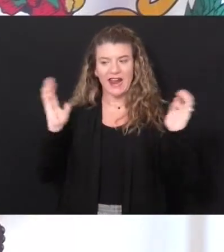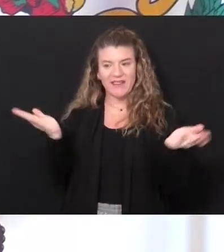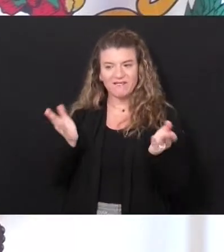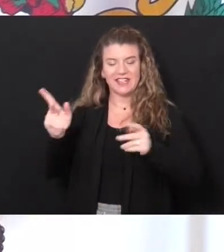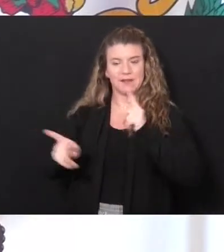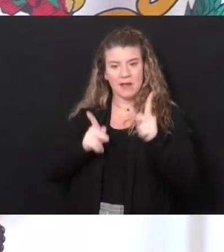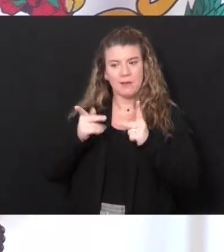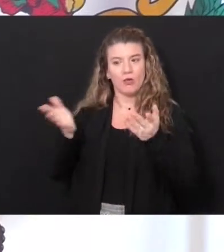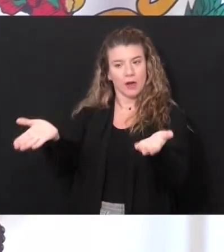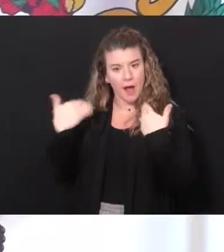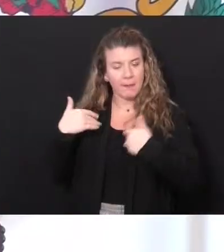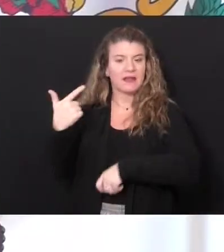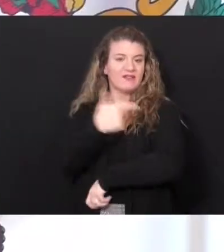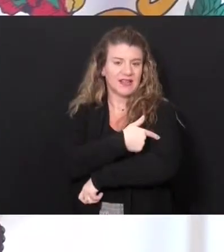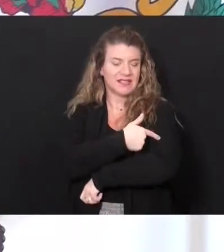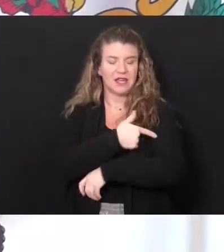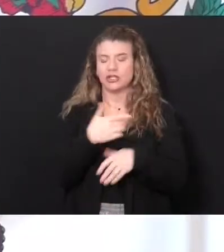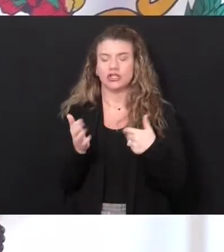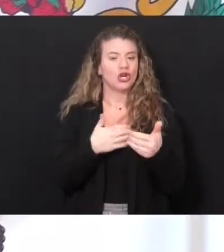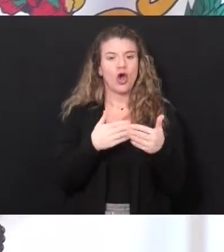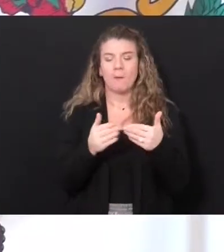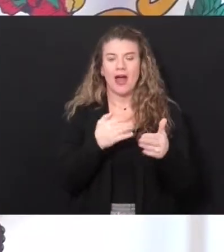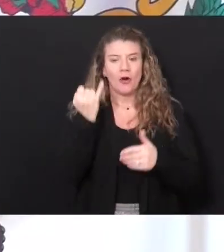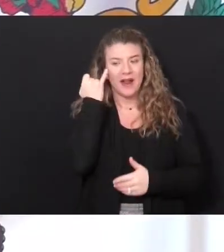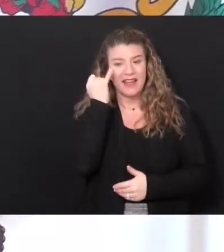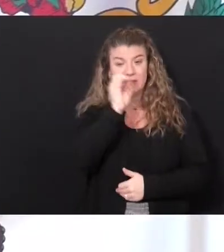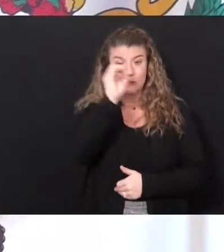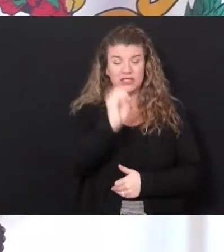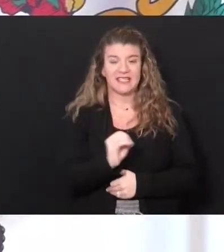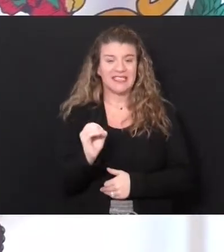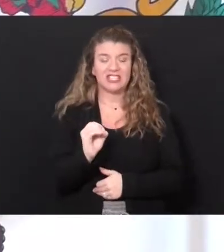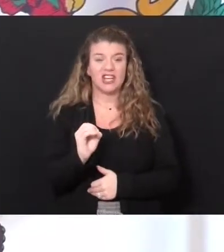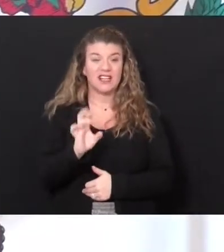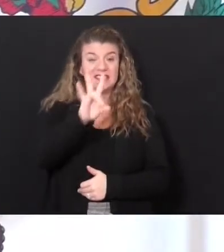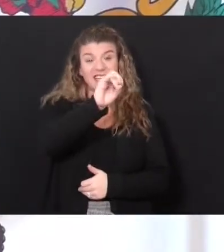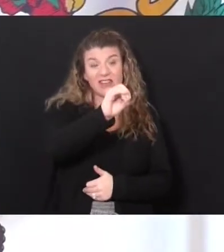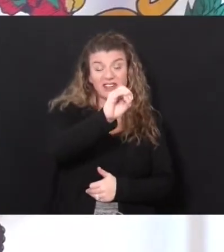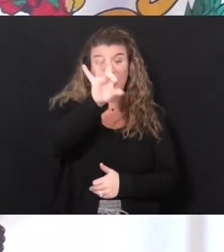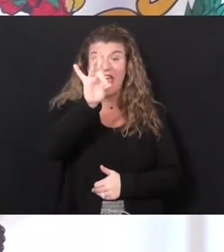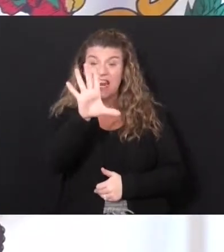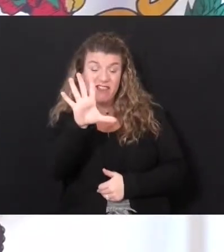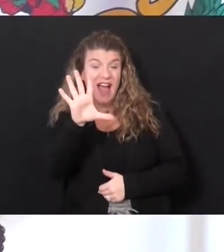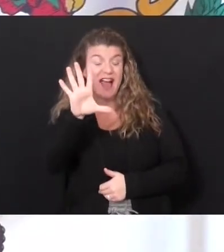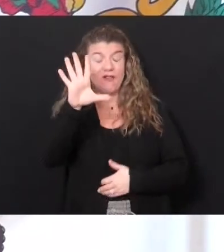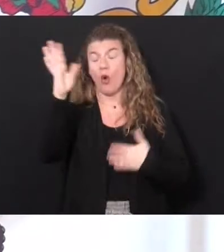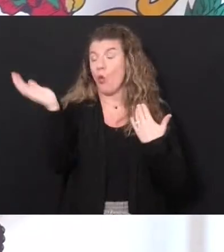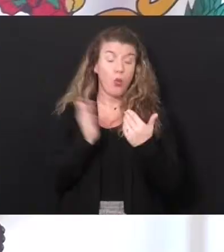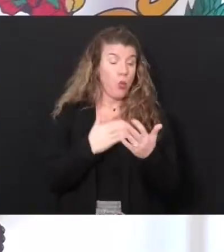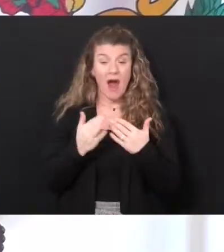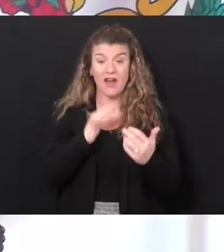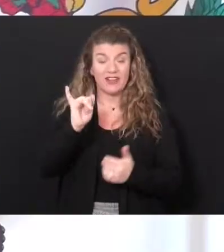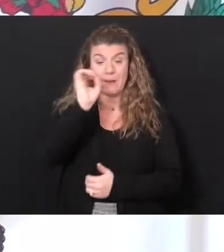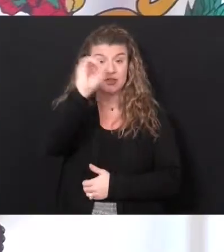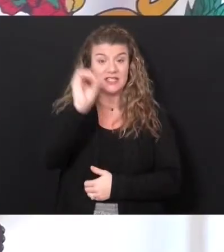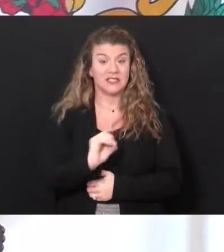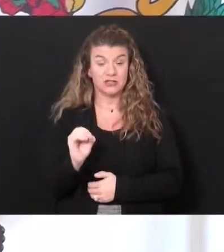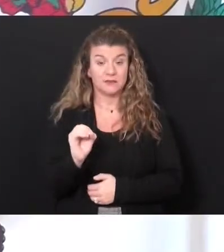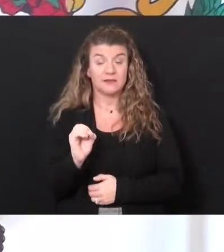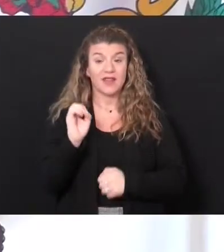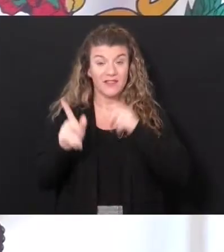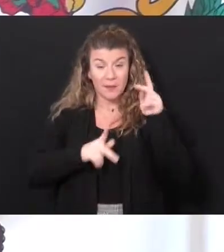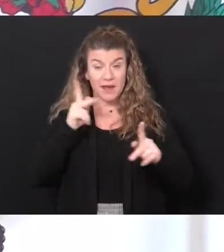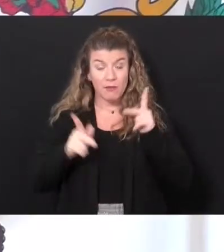get their vaccine. No matter if the percentage is 70 or 85 or whatever the percentage may be of the